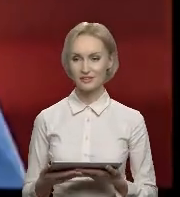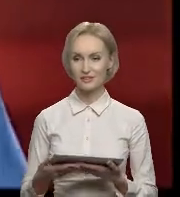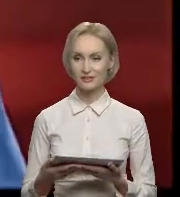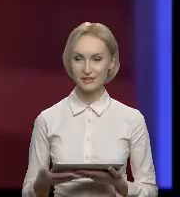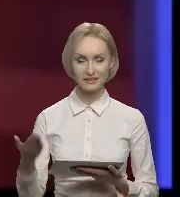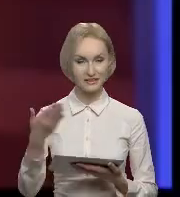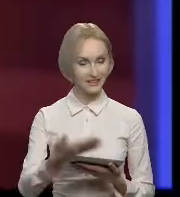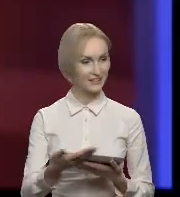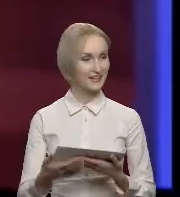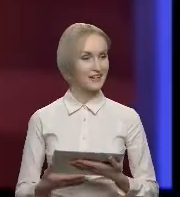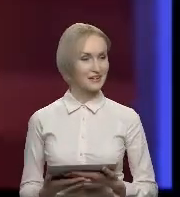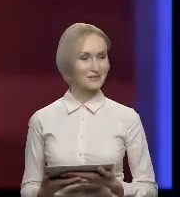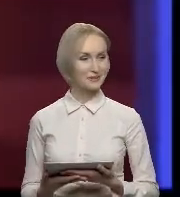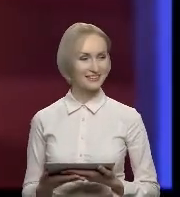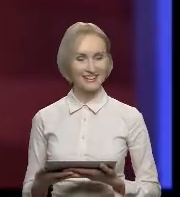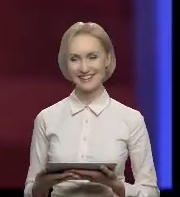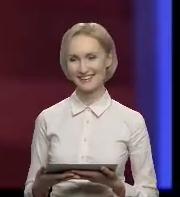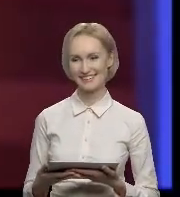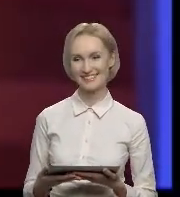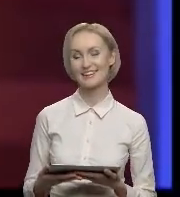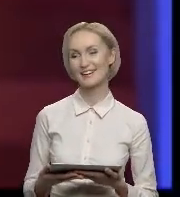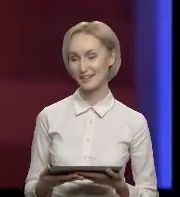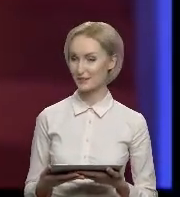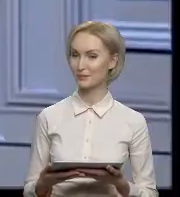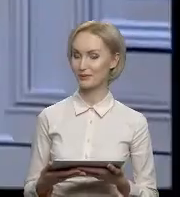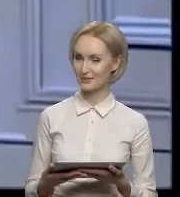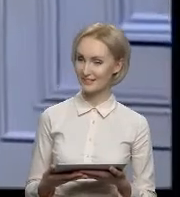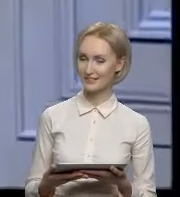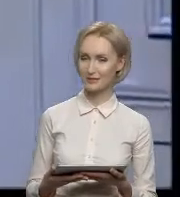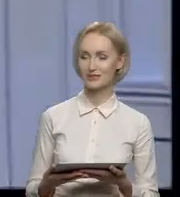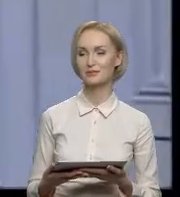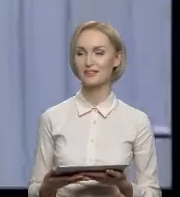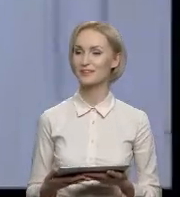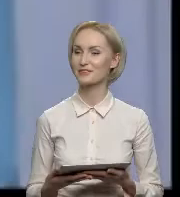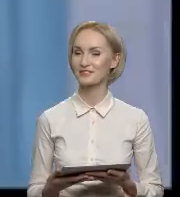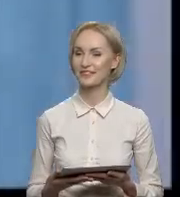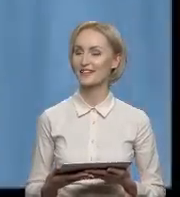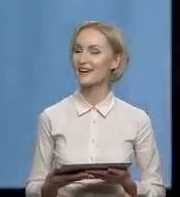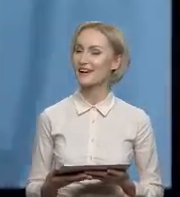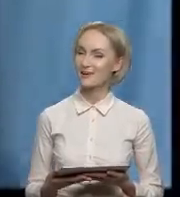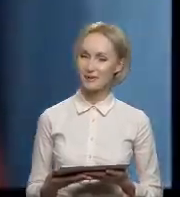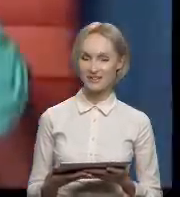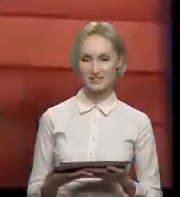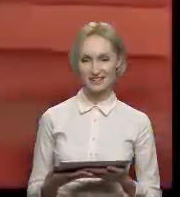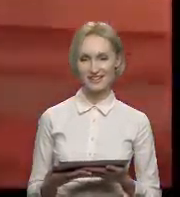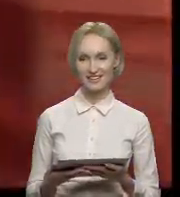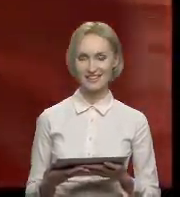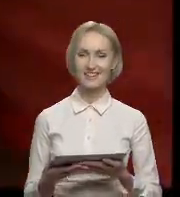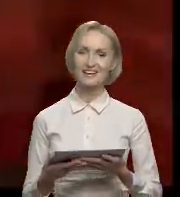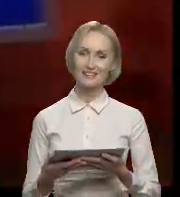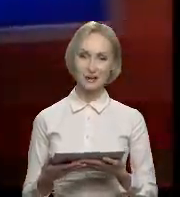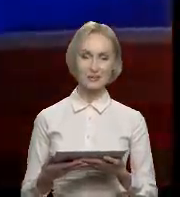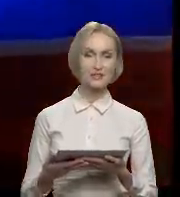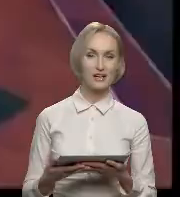find her own man and stay the hell out of our business. Please, you mother, princess, come on out. Here come mother.